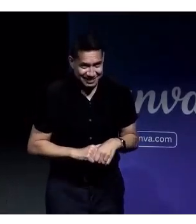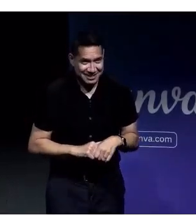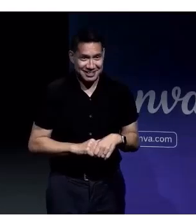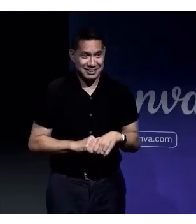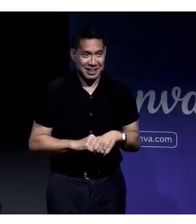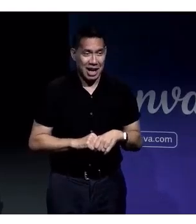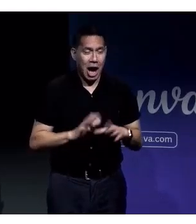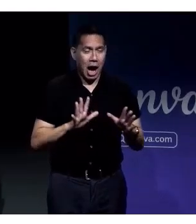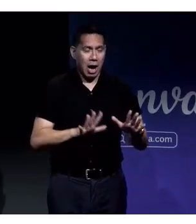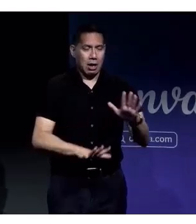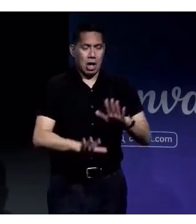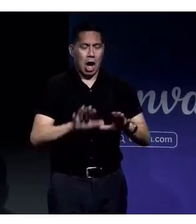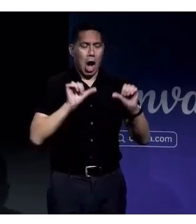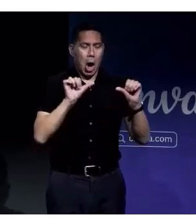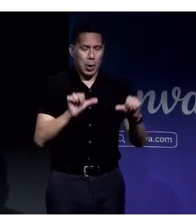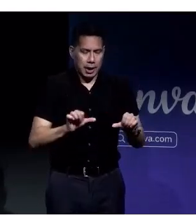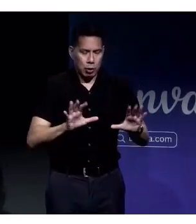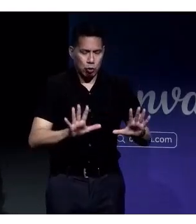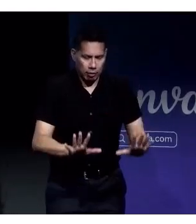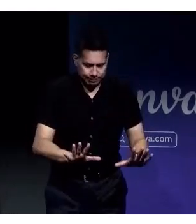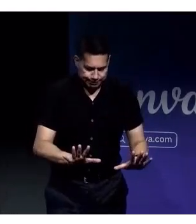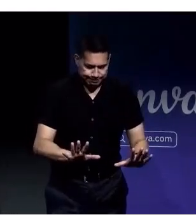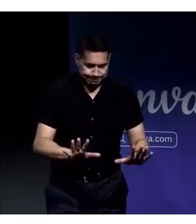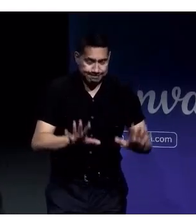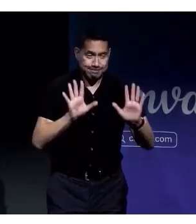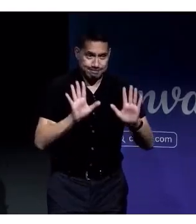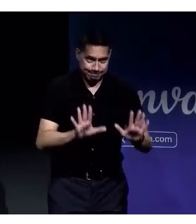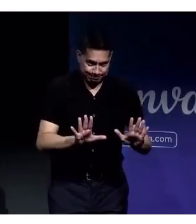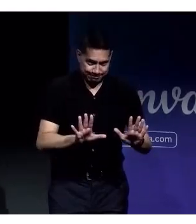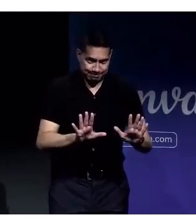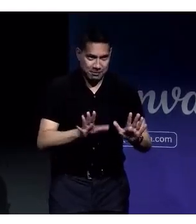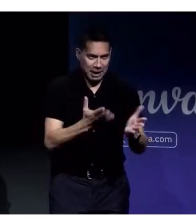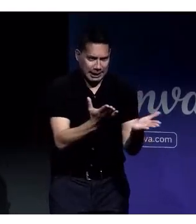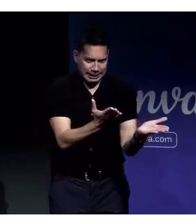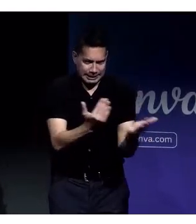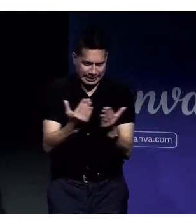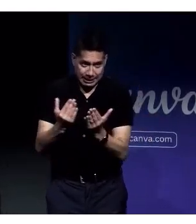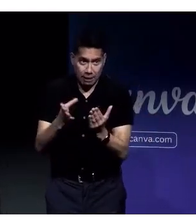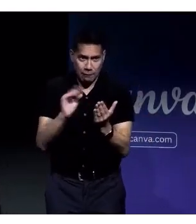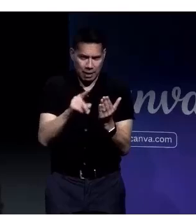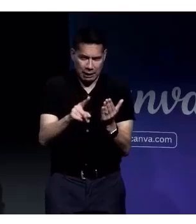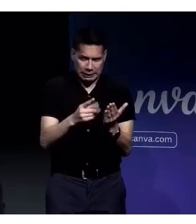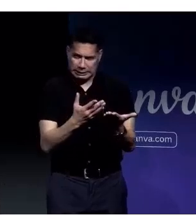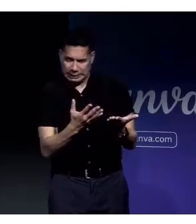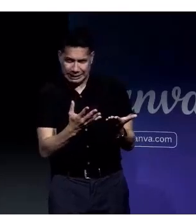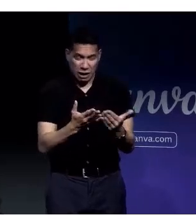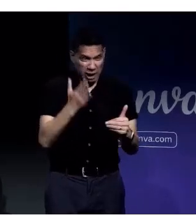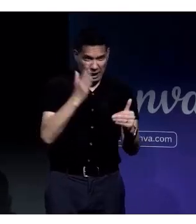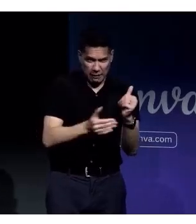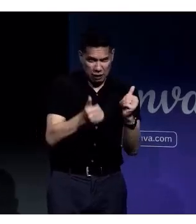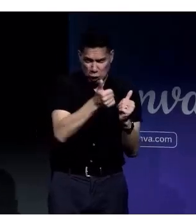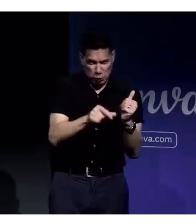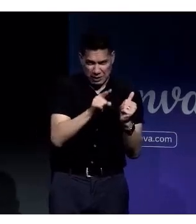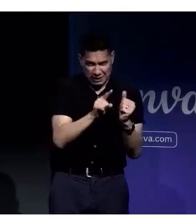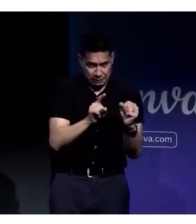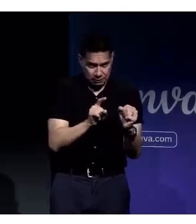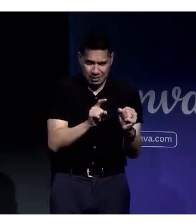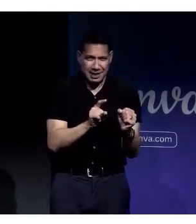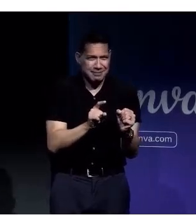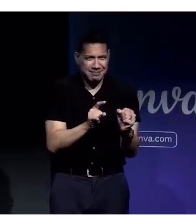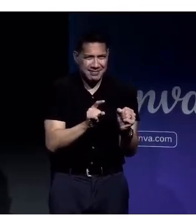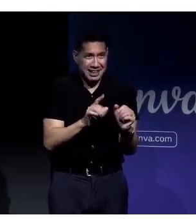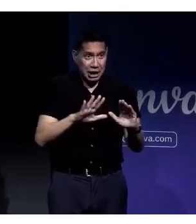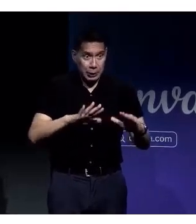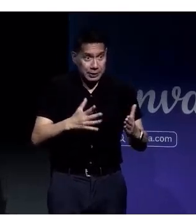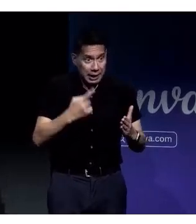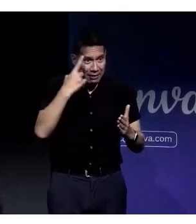Gathered myself. I'm like, okay, all right, let's get something out of this. All right, you didn't use it. You didn't